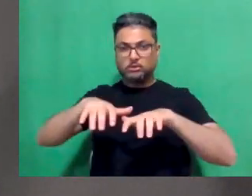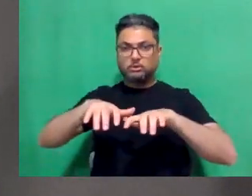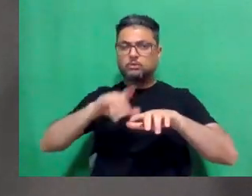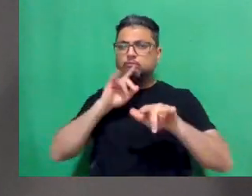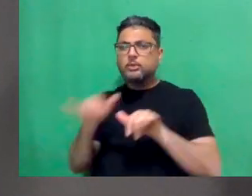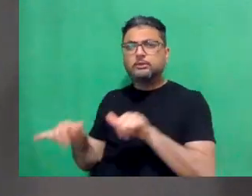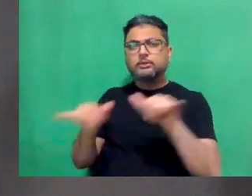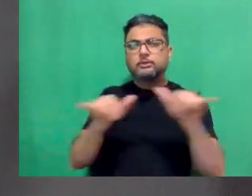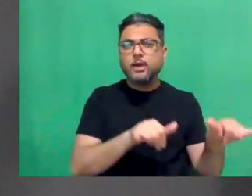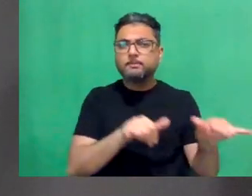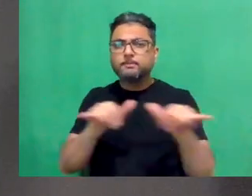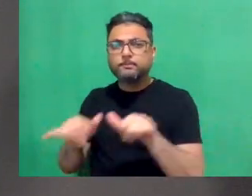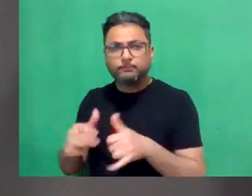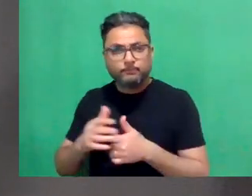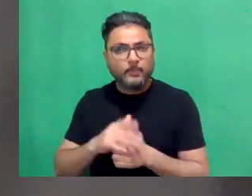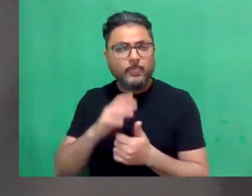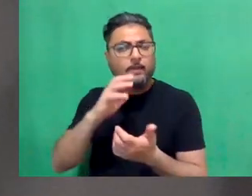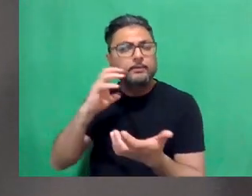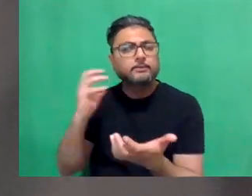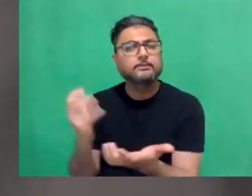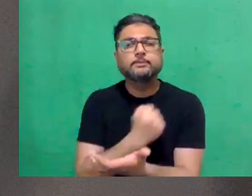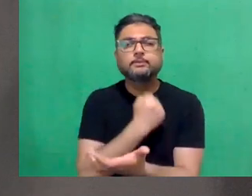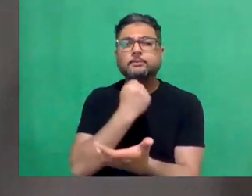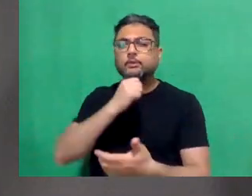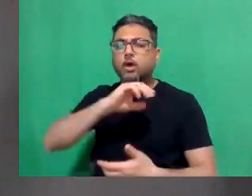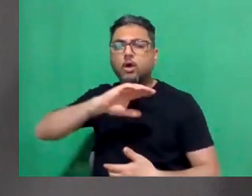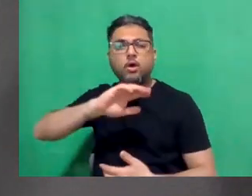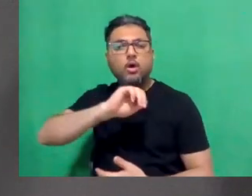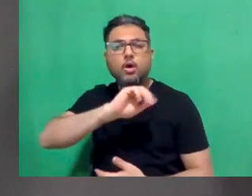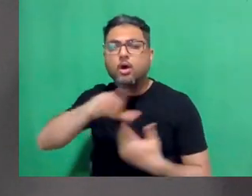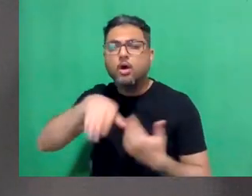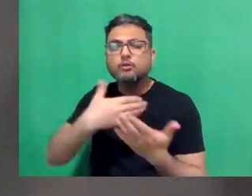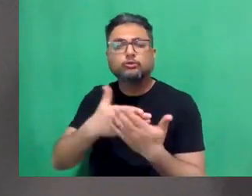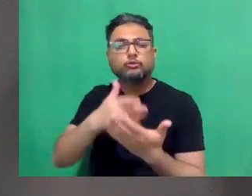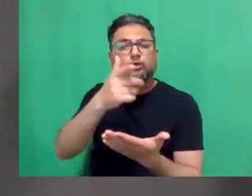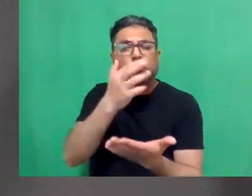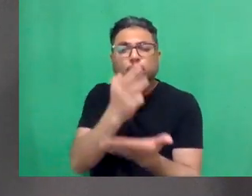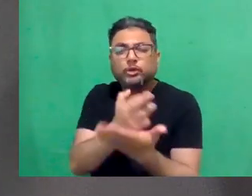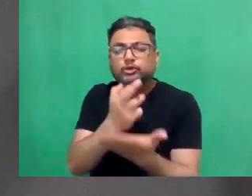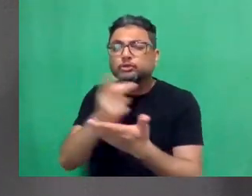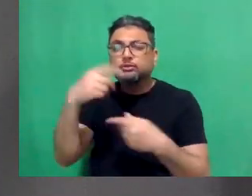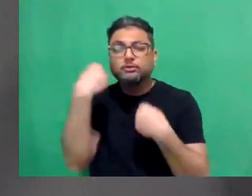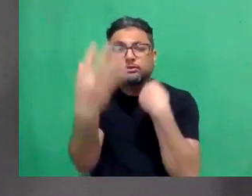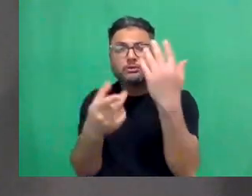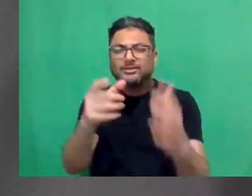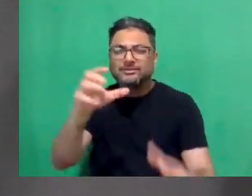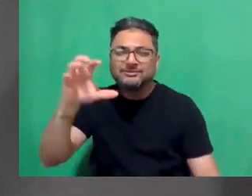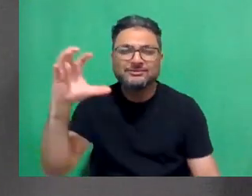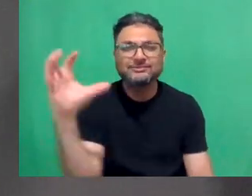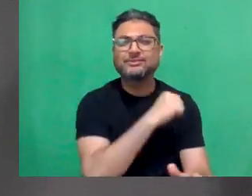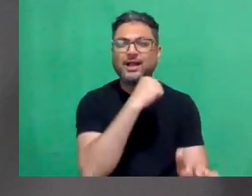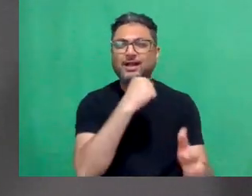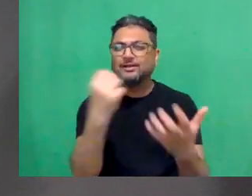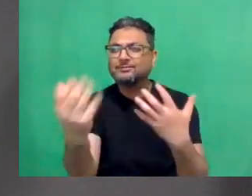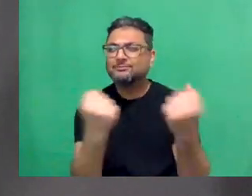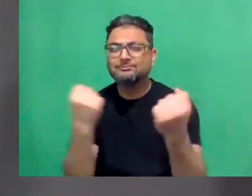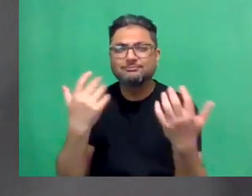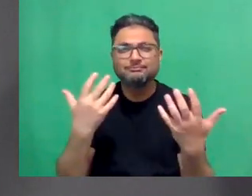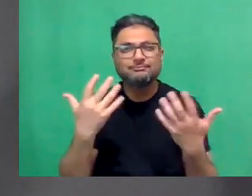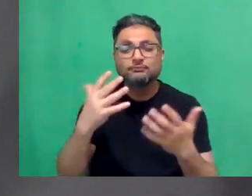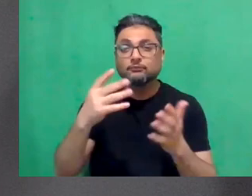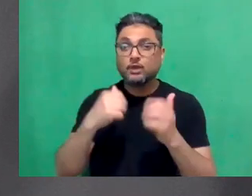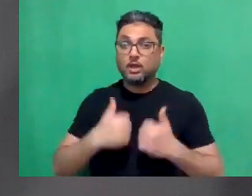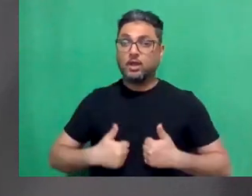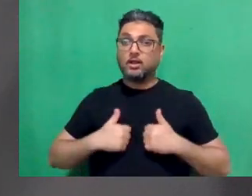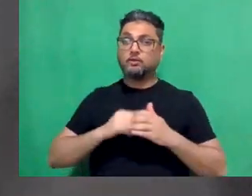Brown is take advantage of all the resources that it has to offer. There are so many, such as student life workshops and